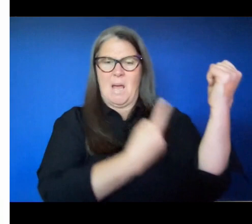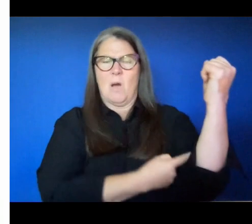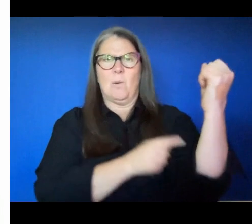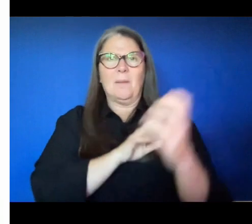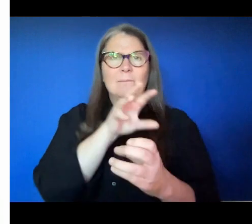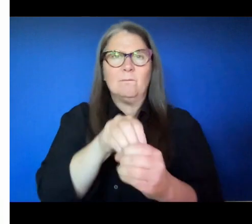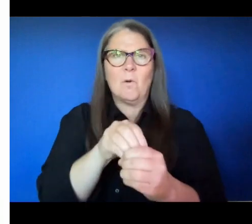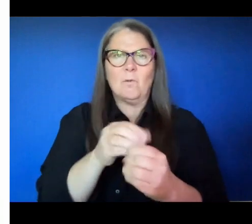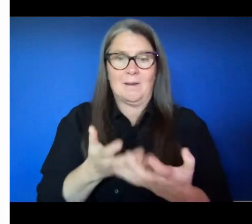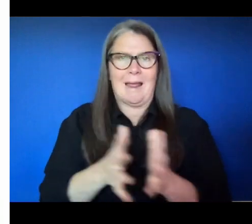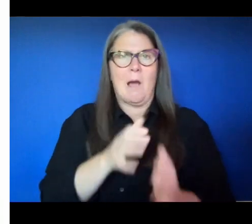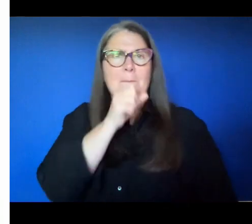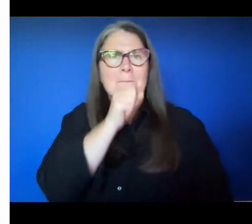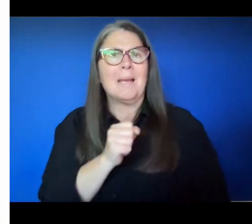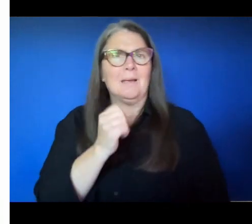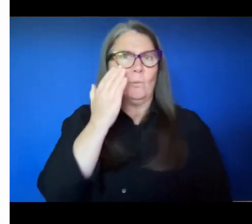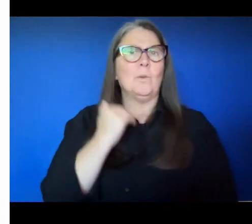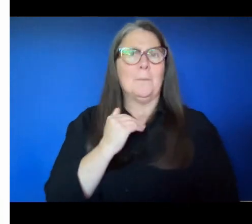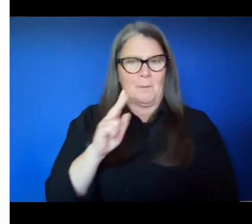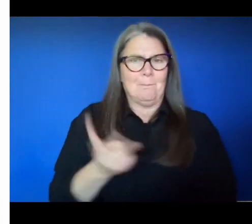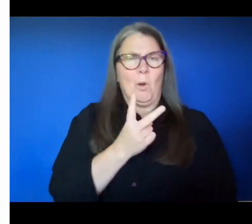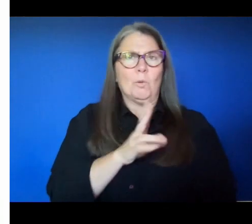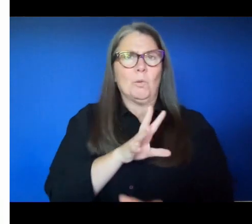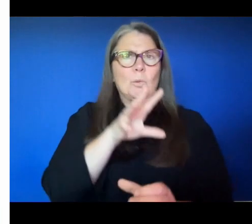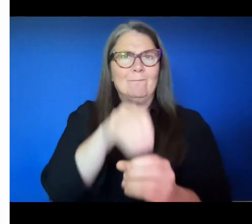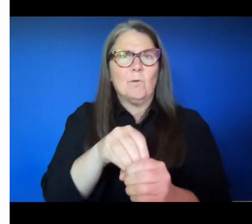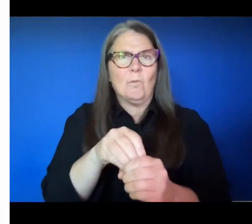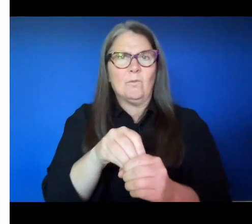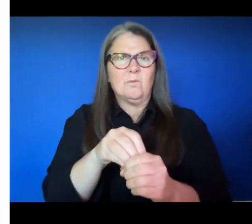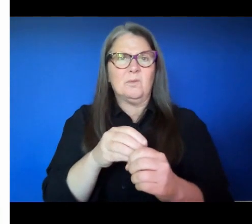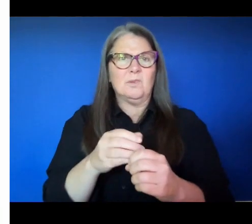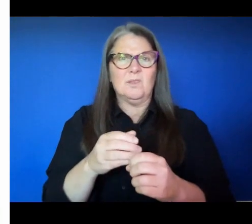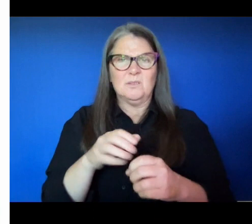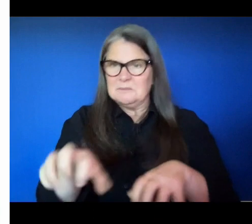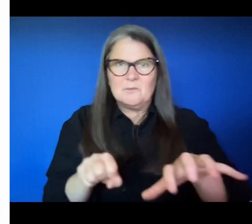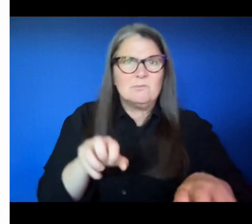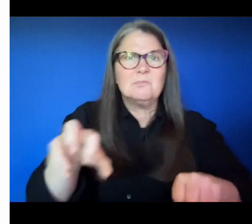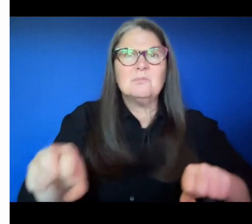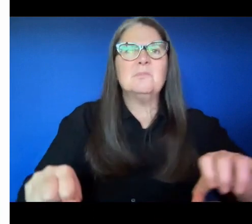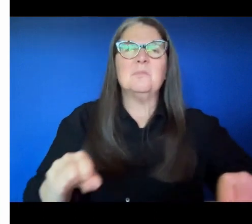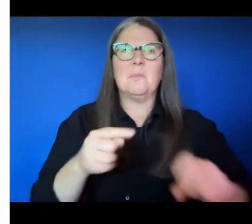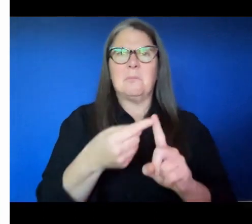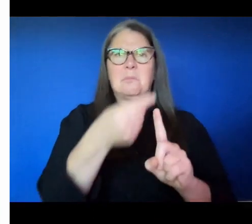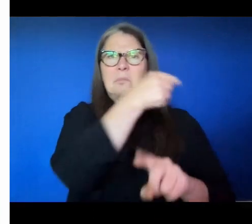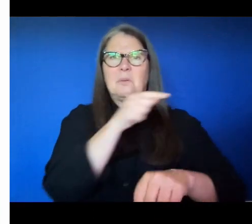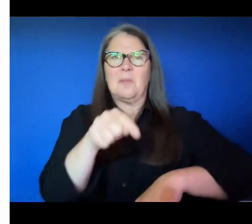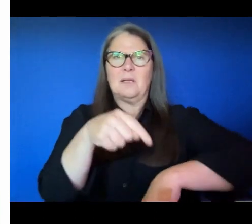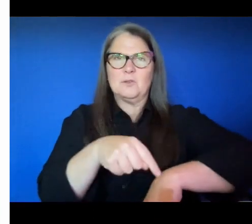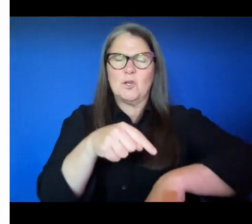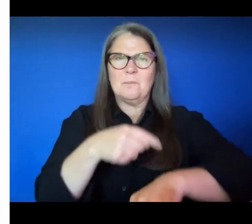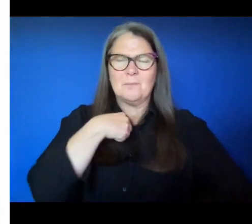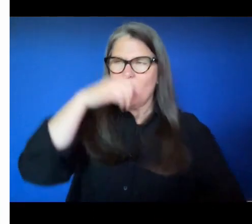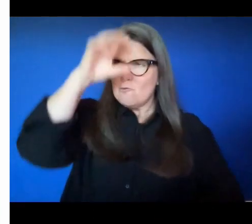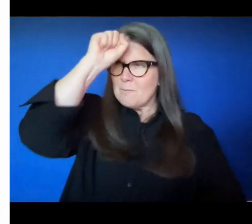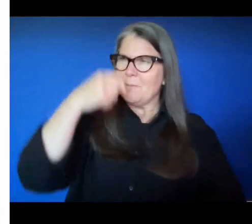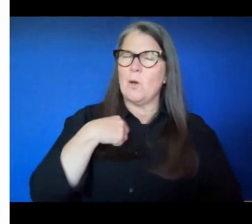play in them. At the time I was reading Richard Broome's Coburg Between Two Creeks, which is a history